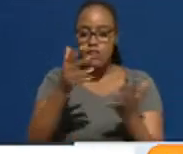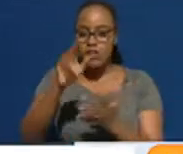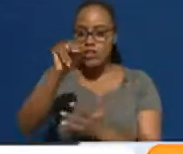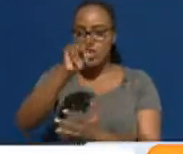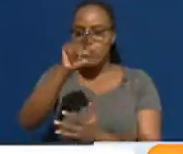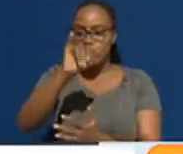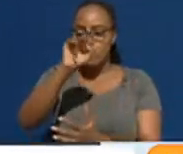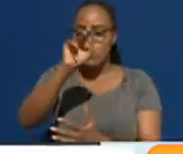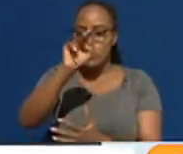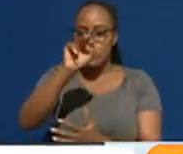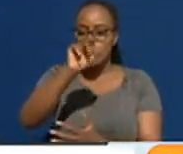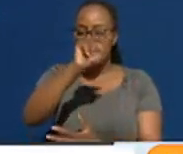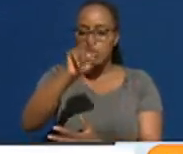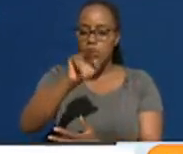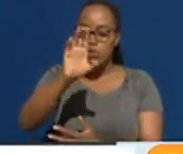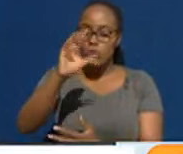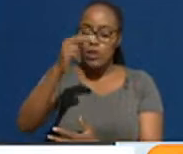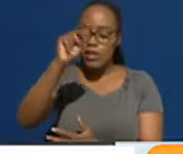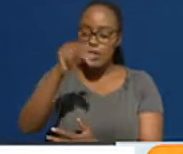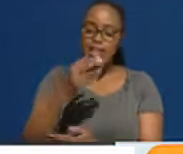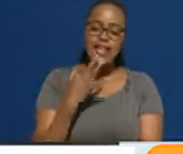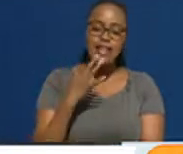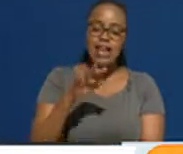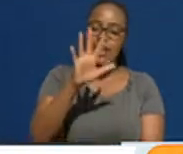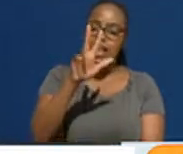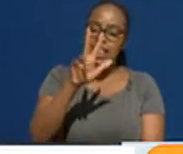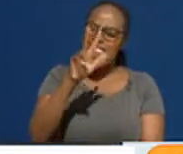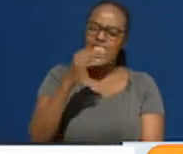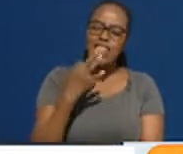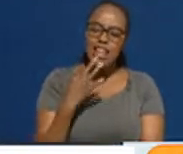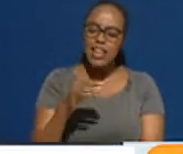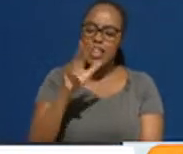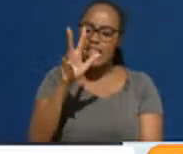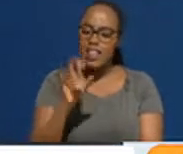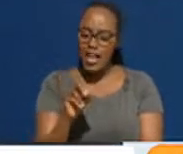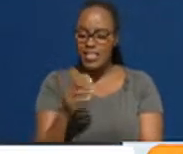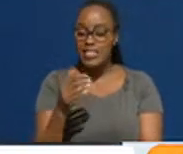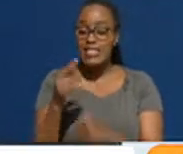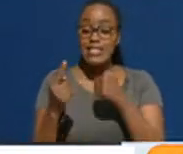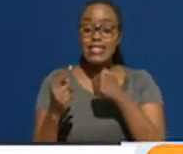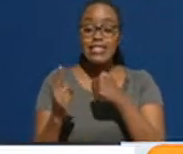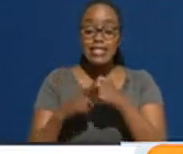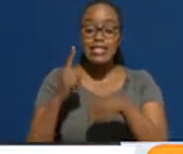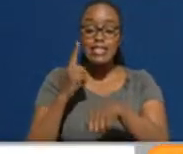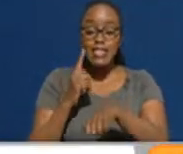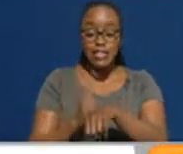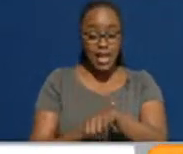in Nairobi and sells them at 330 or 350. My goodness. Six times.